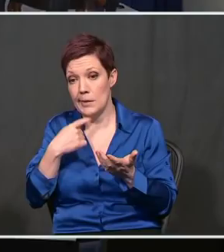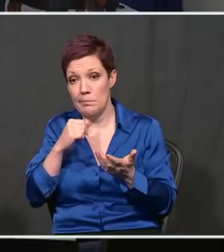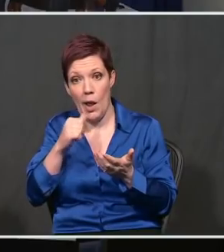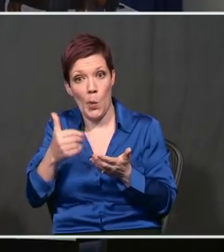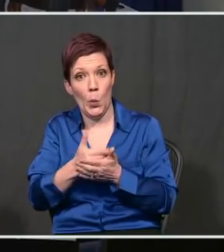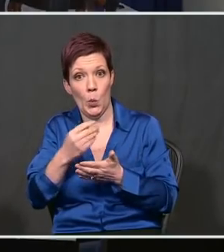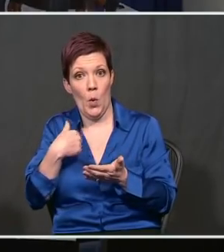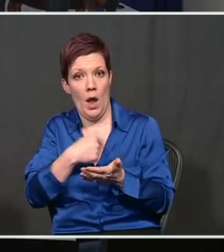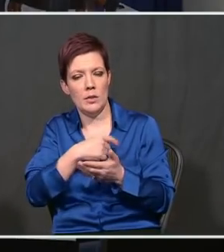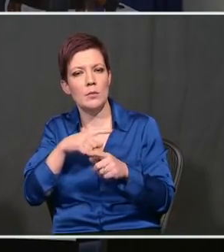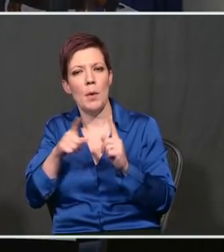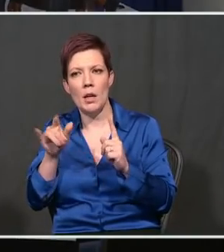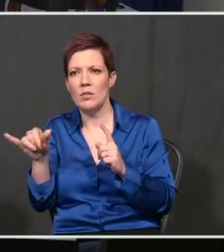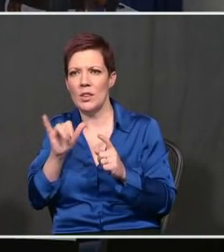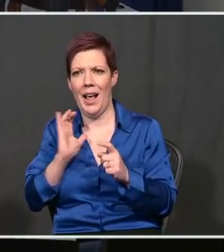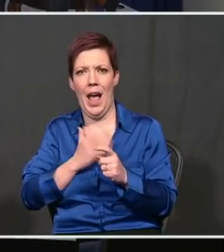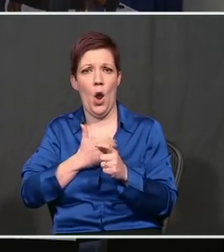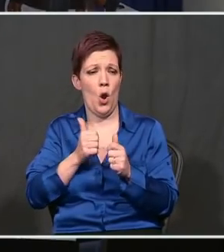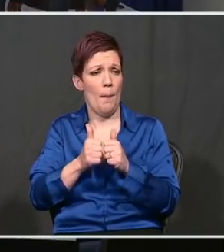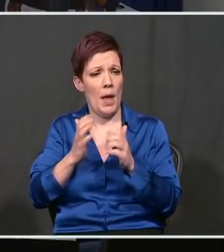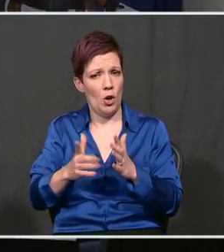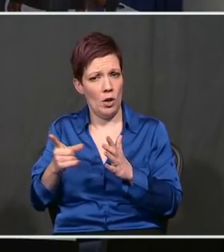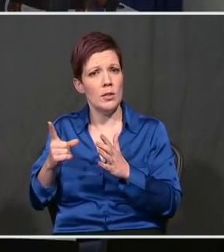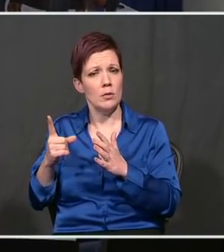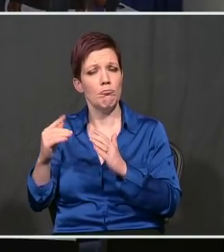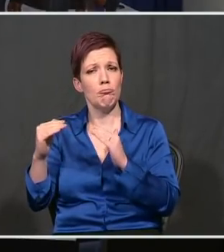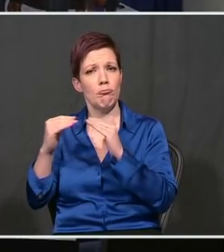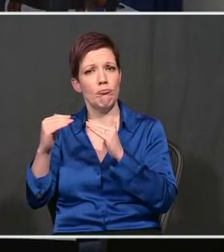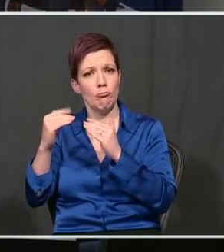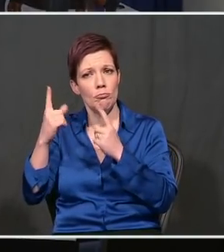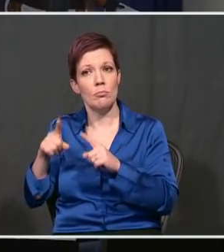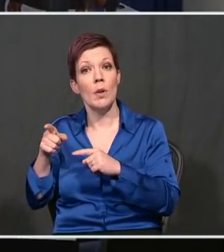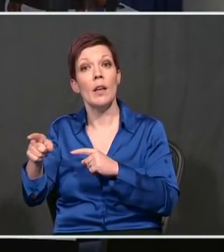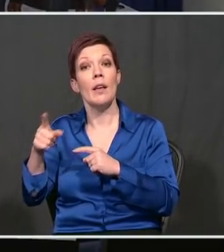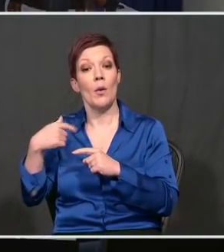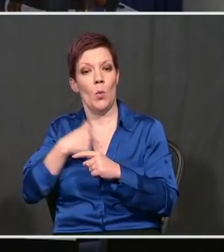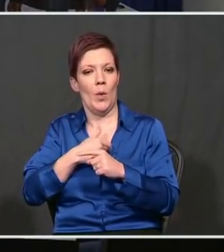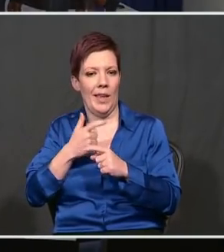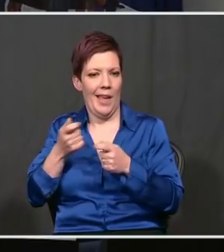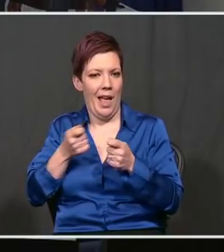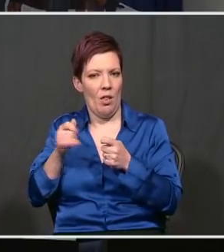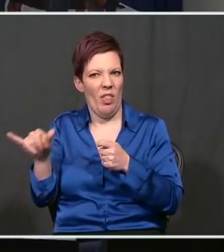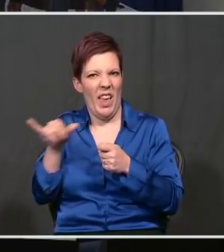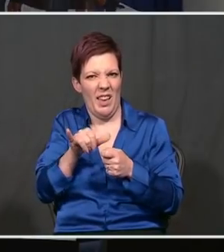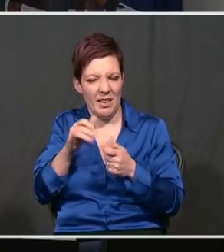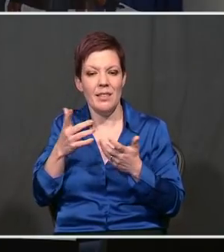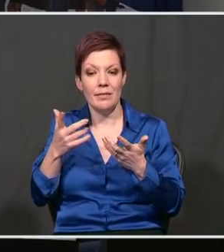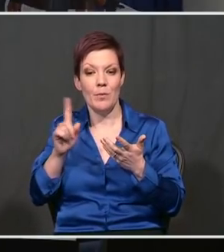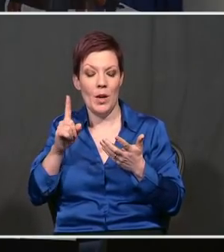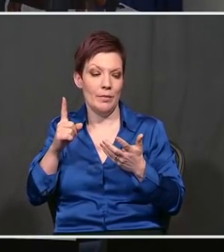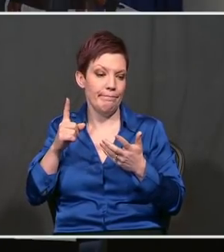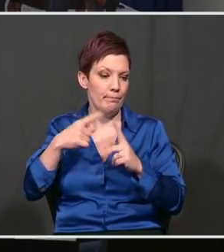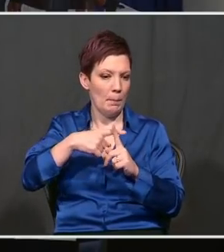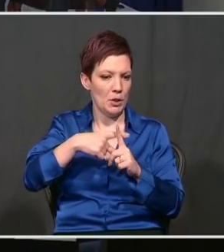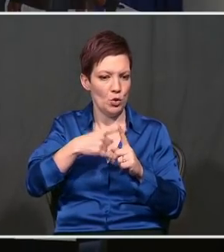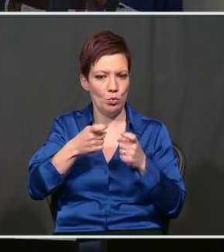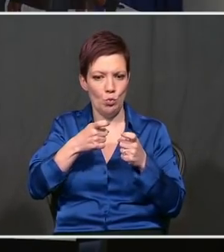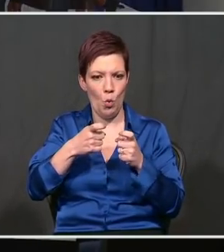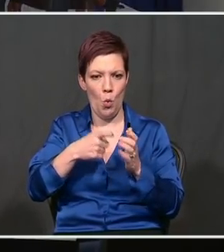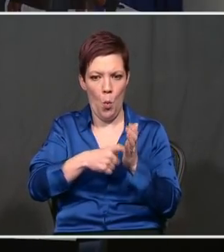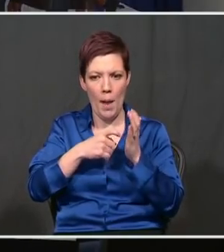esteemed competitor over here, we handle millions of vaccine shipments and biologics and other things that have tight temperature control requirements every